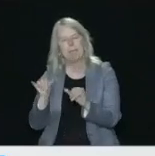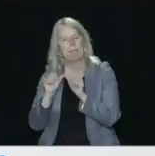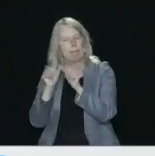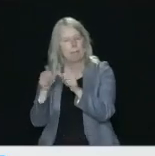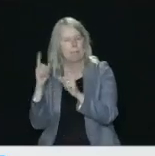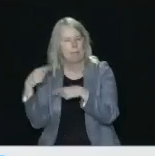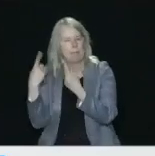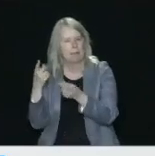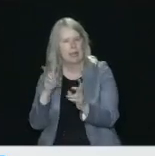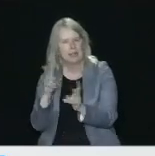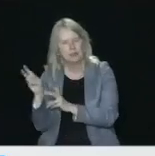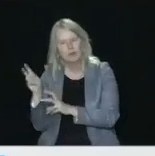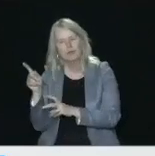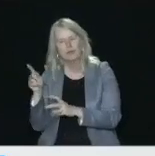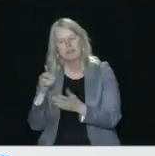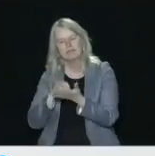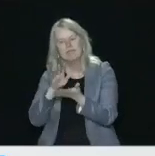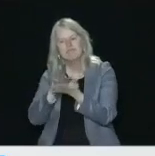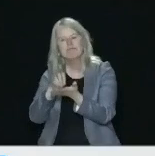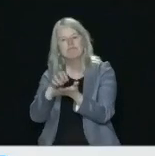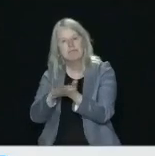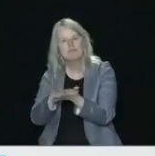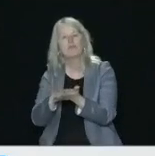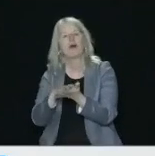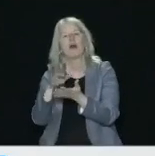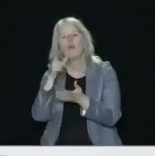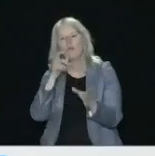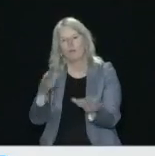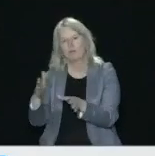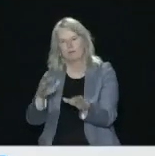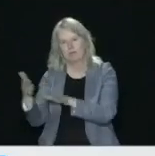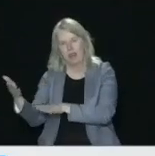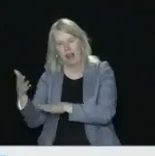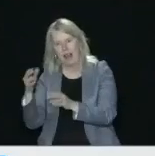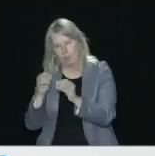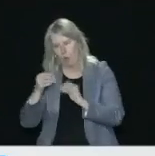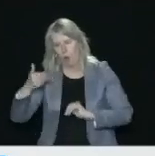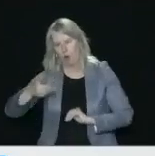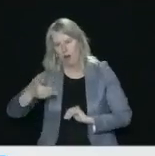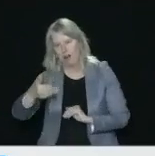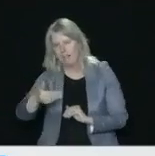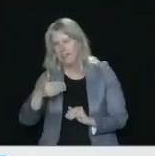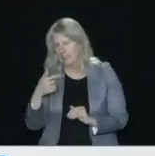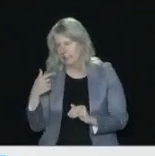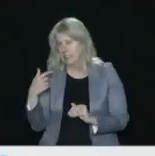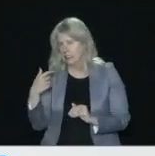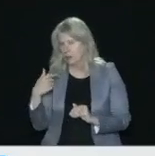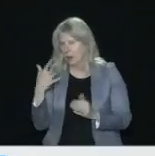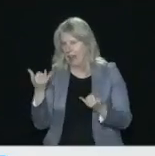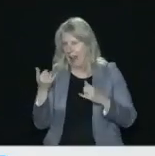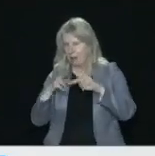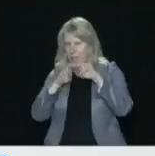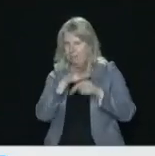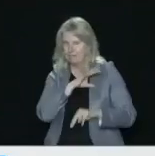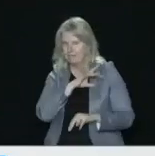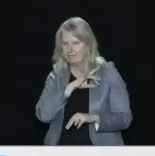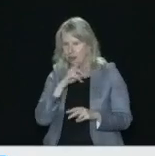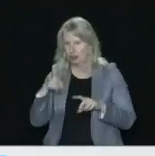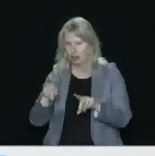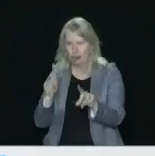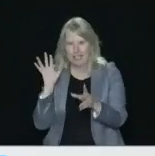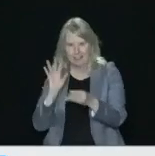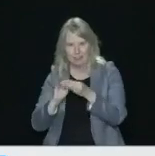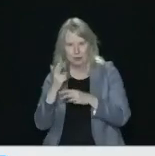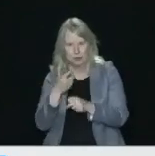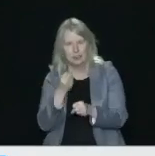great news. So the genomics platforms have been greatly enhanced. And we will continue to do genomic analysis